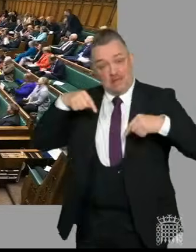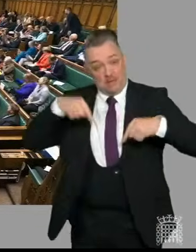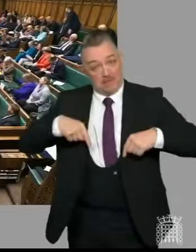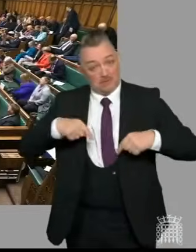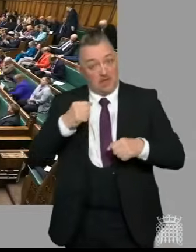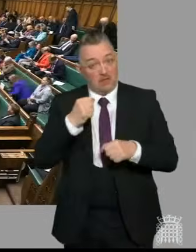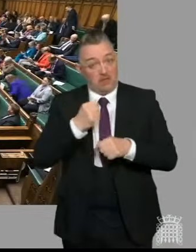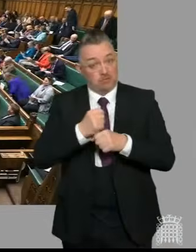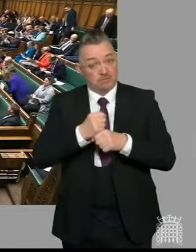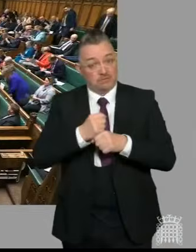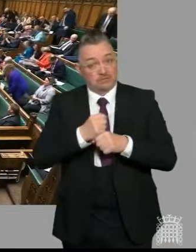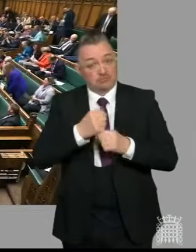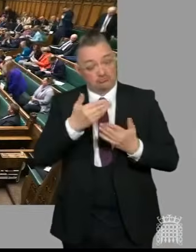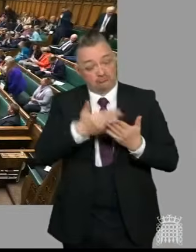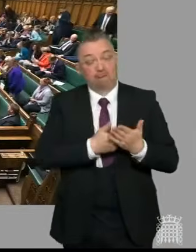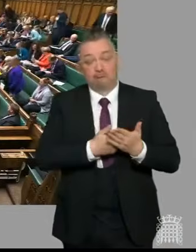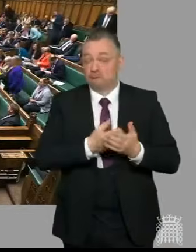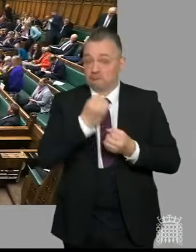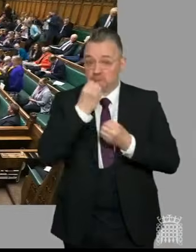question.